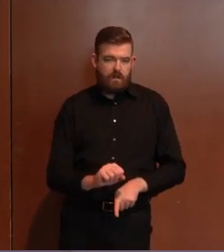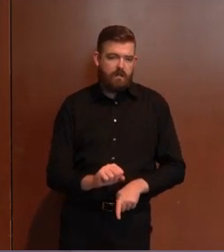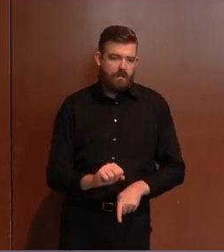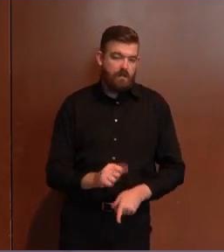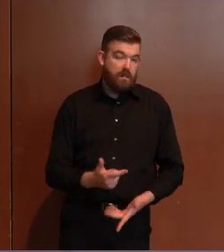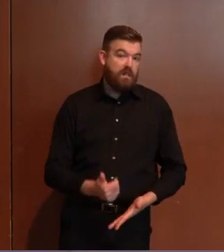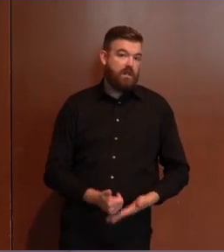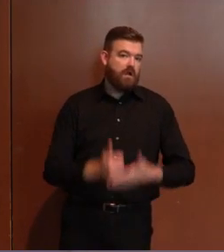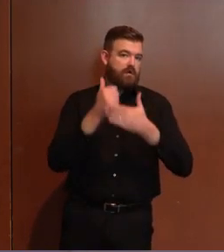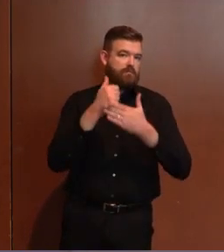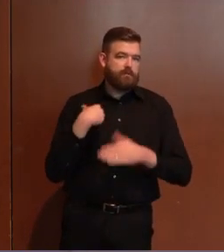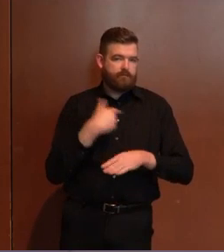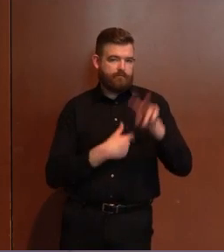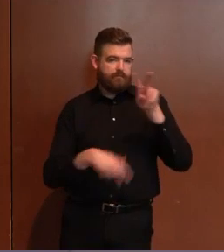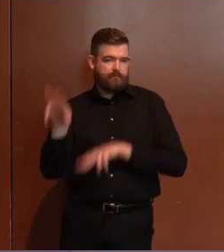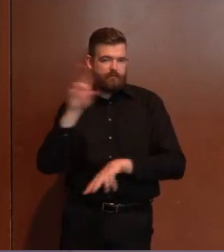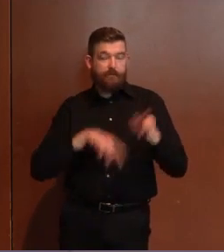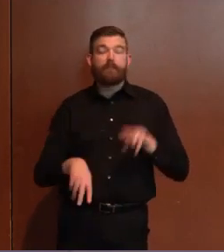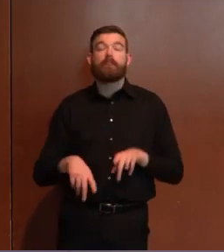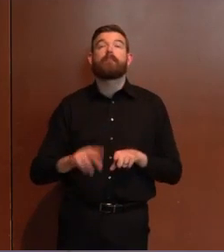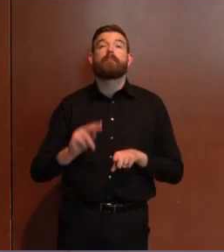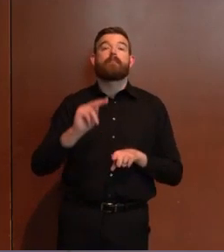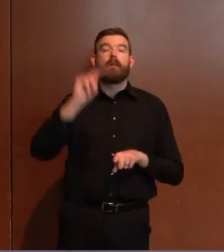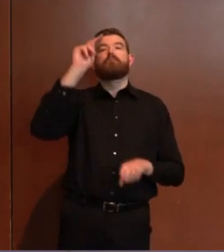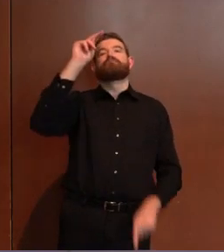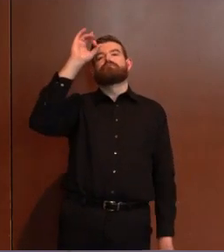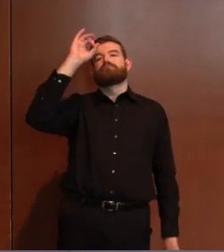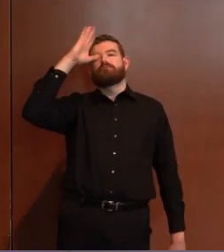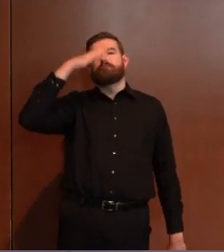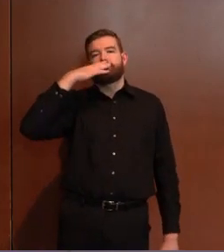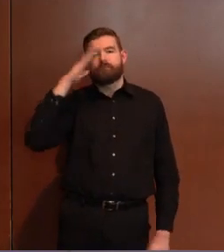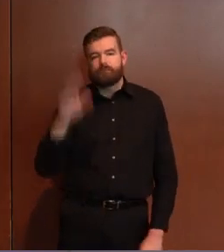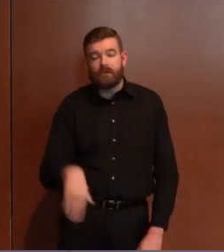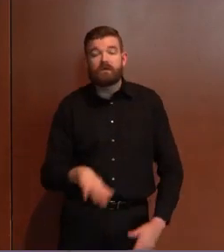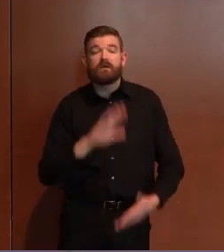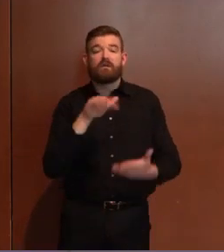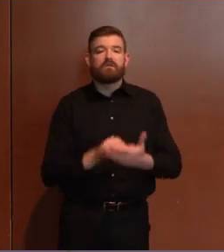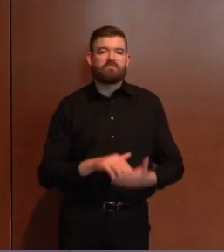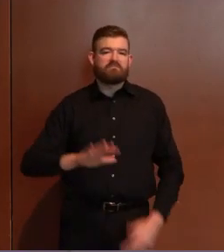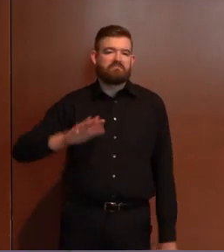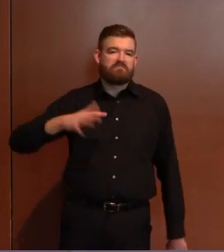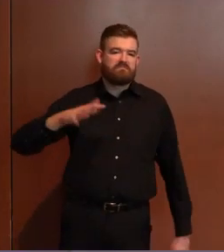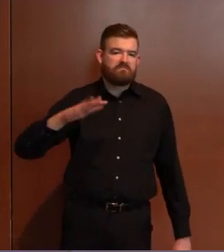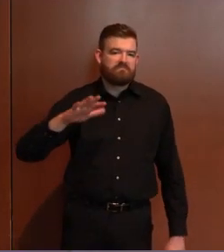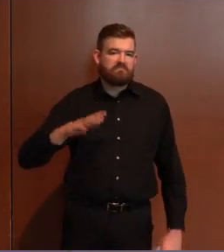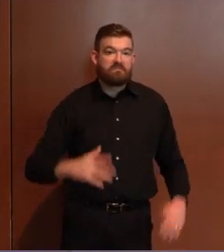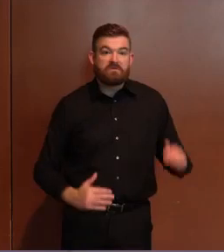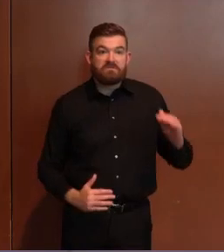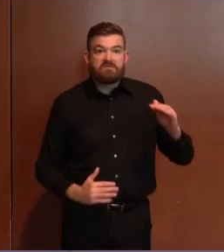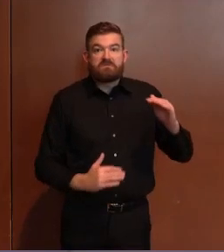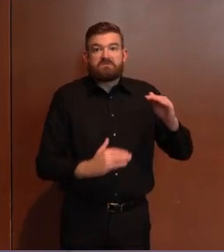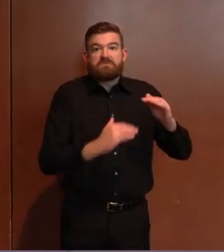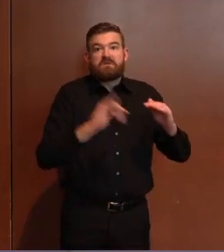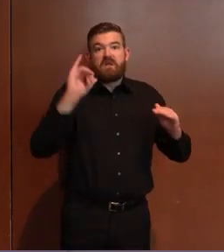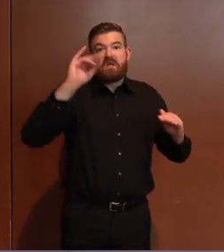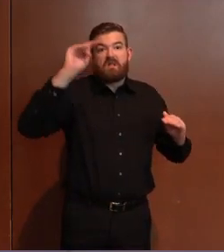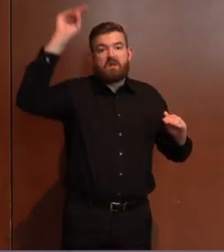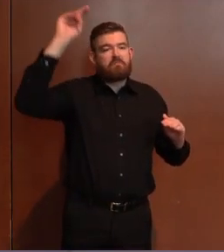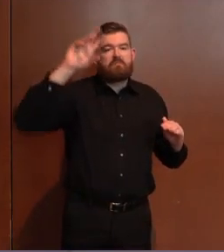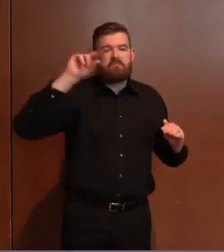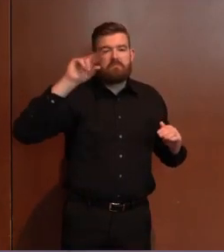We're in a pretty close world of hurt in the central part. It isn't at that level yet in the South. Kevin O'Dowd, the CEO